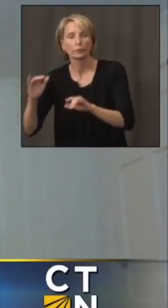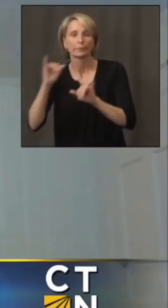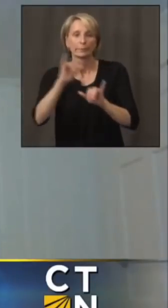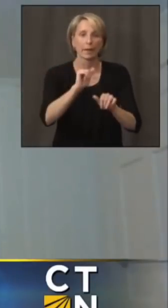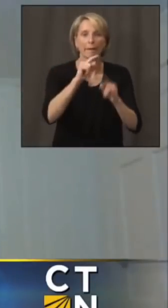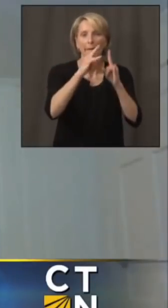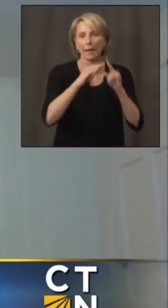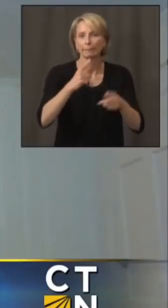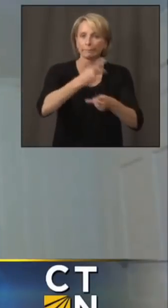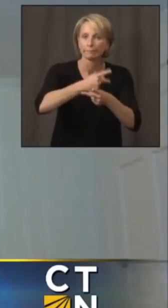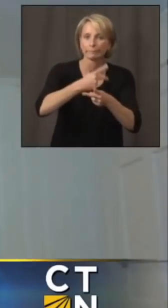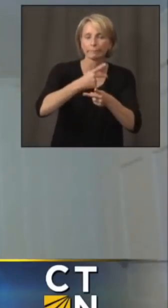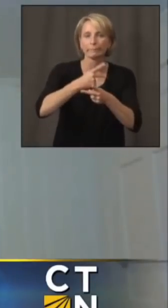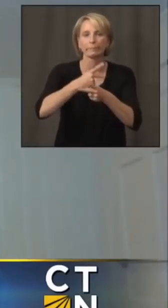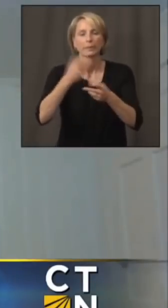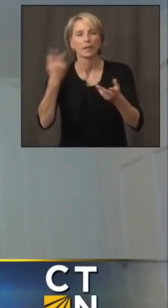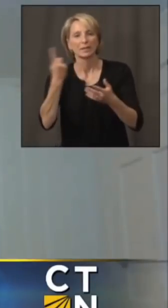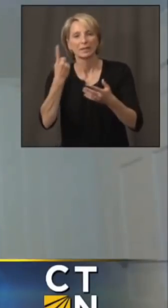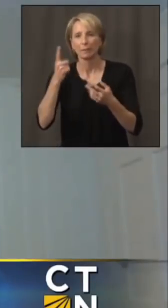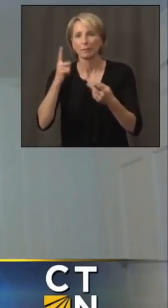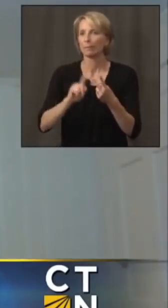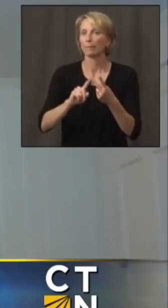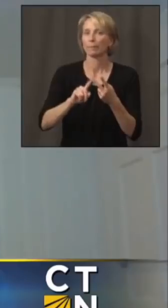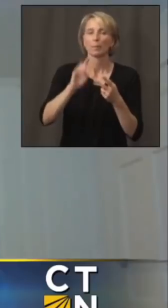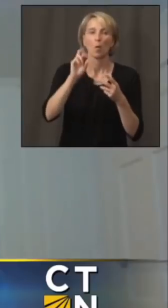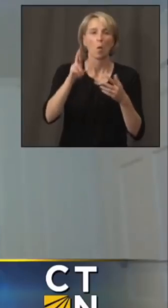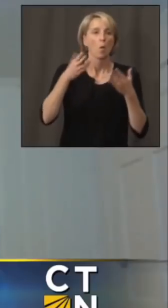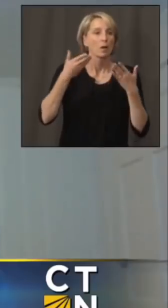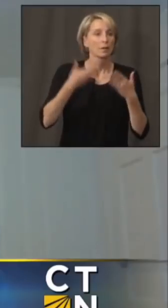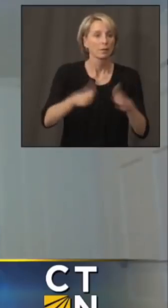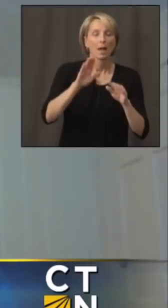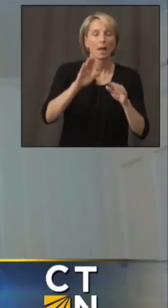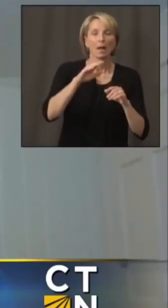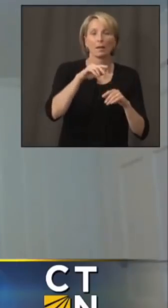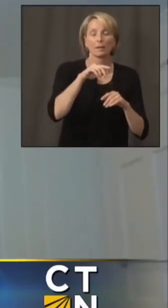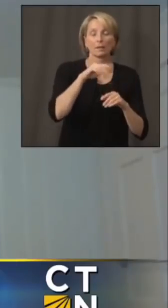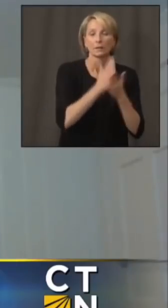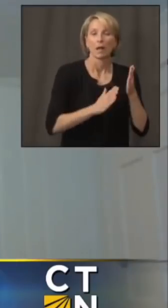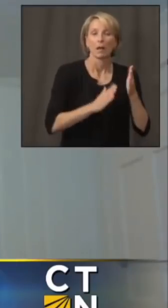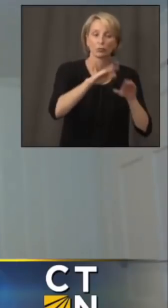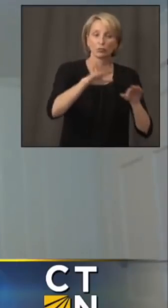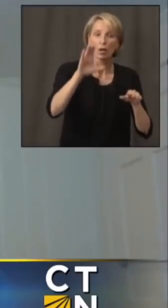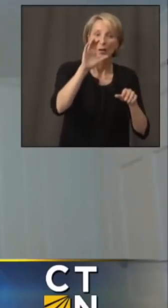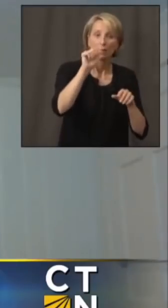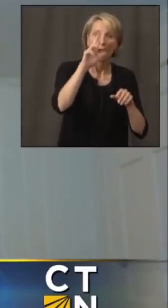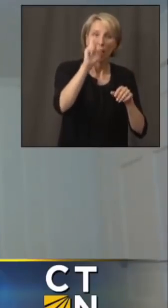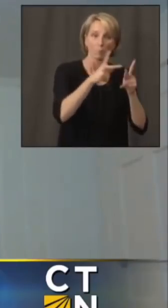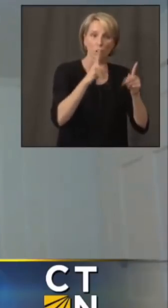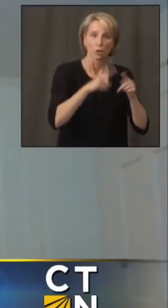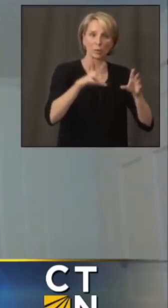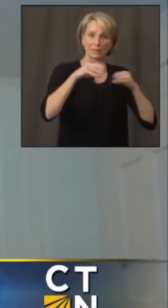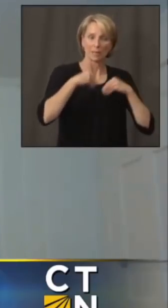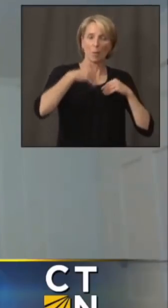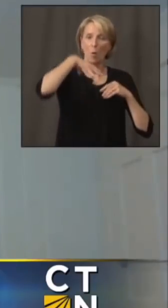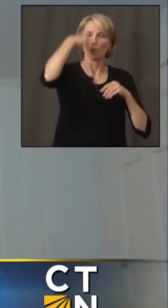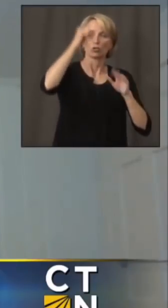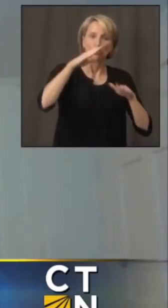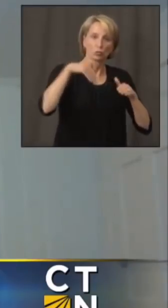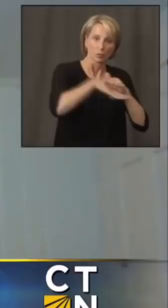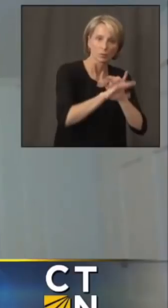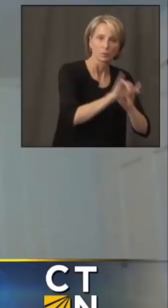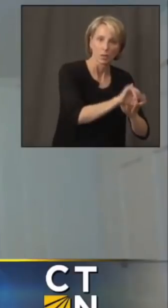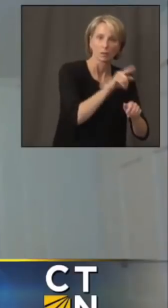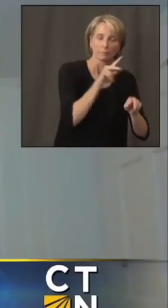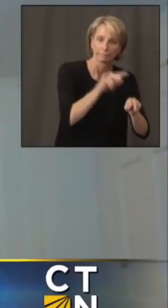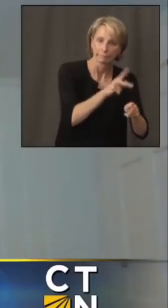other things like allowing family child care homes to accept school-age children as well. Those are things we're working on with the Office of the